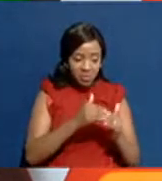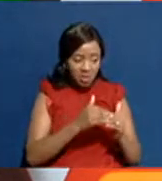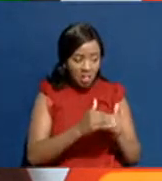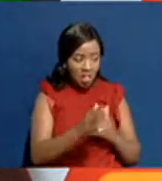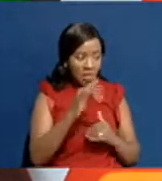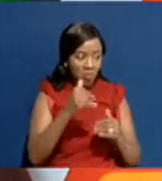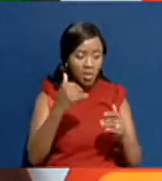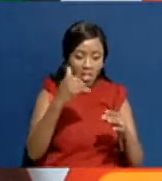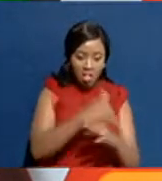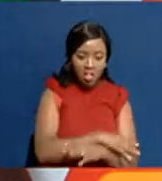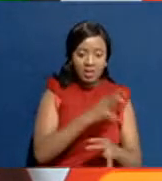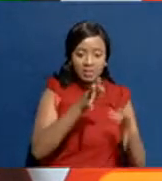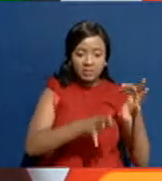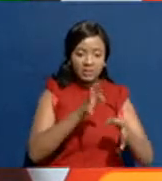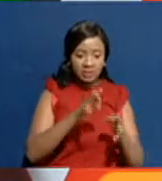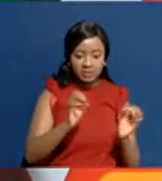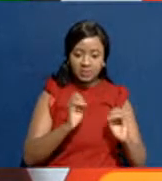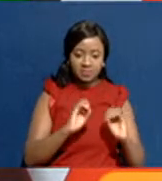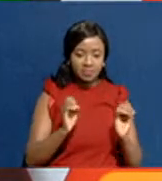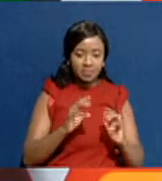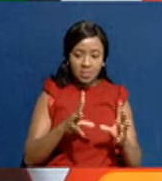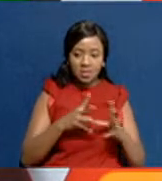justice, we will withdraw.